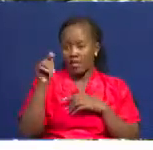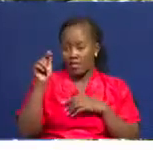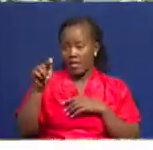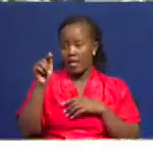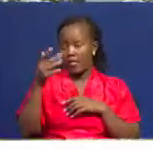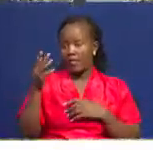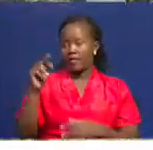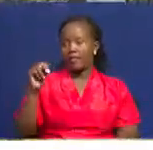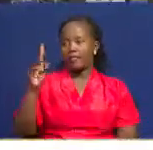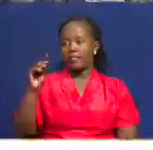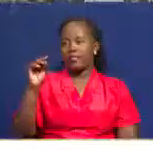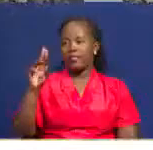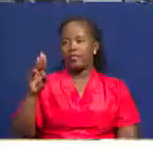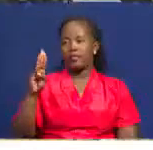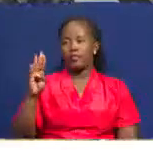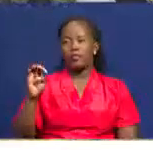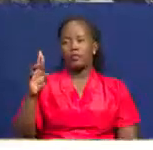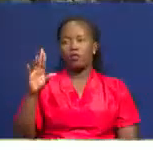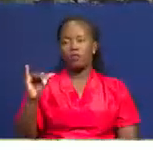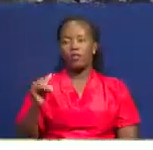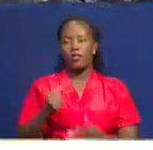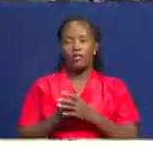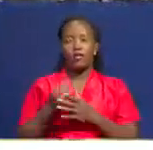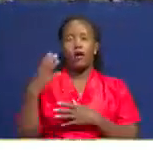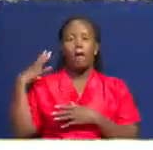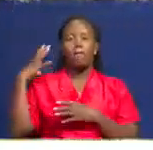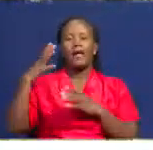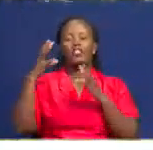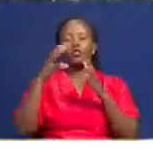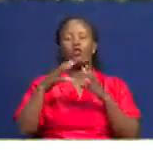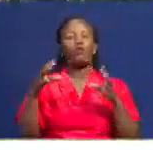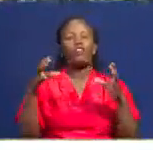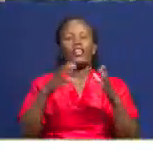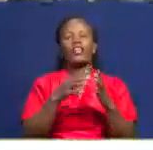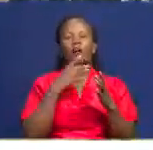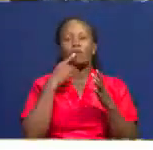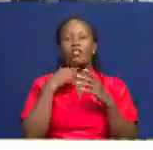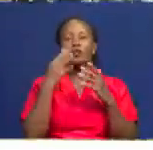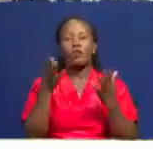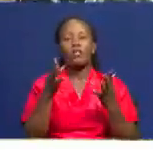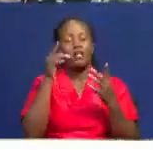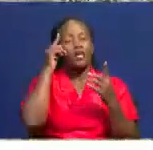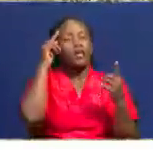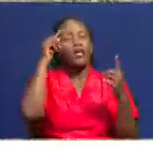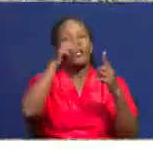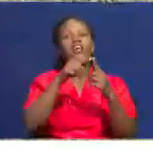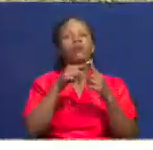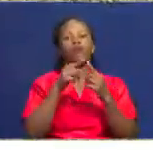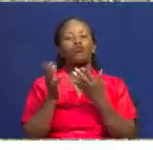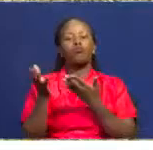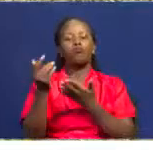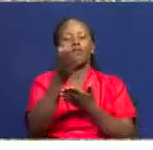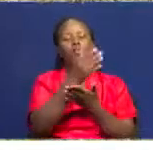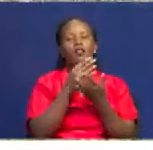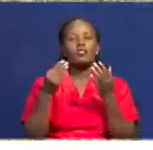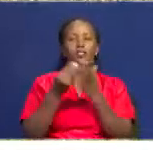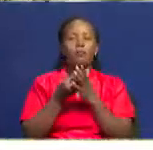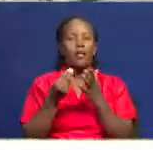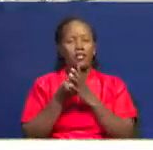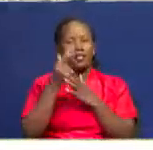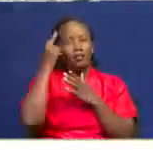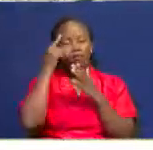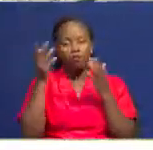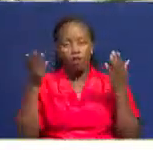club ya Ndumberi. According to the patron of the club, Thomas Kimari, the aim of the fifth edition was to raise funds for the completion